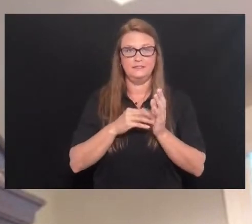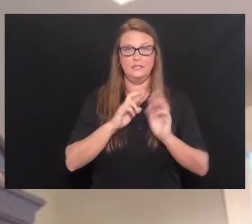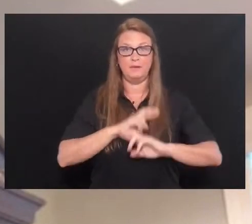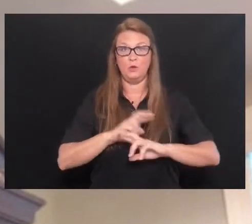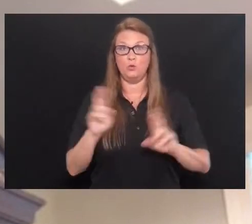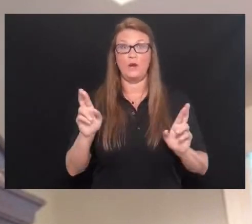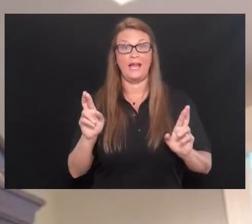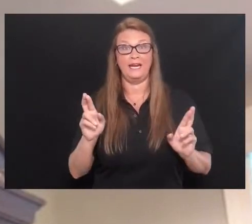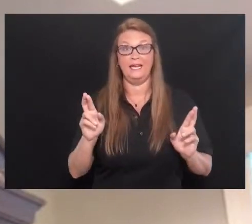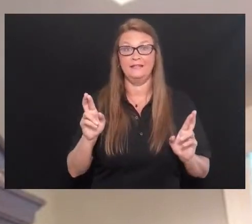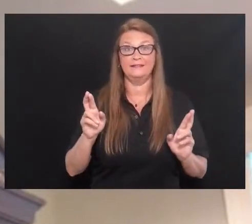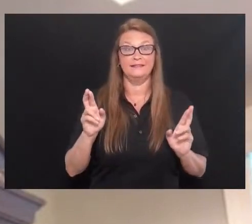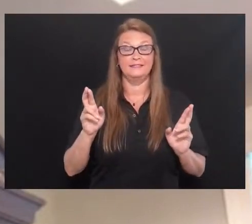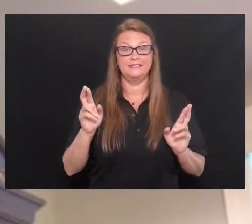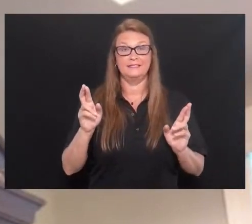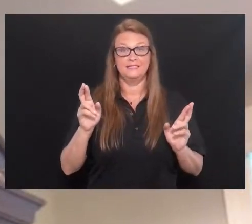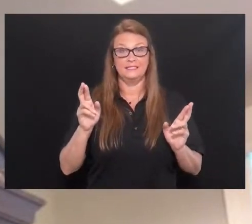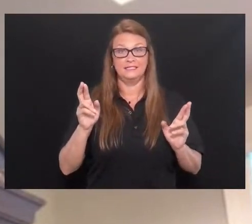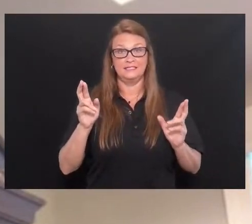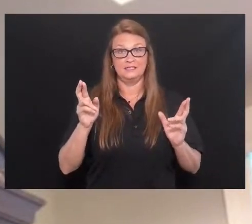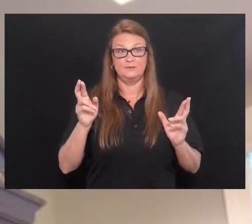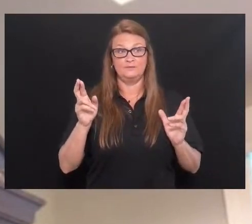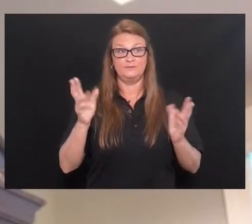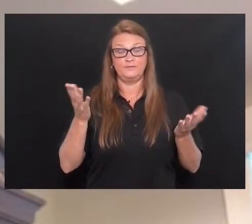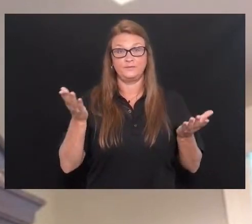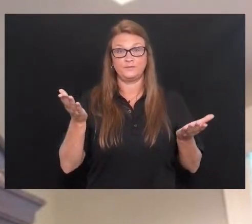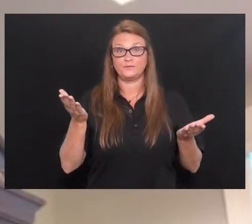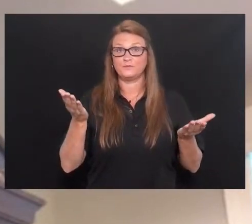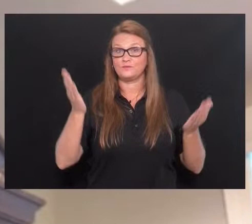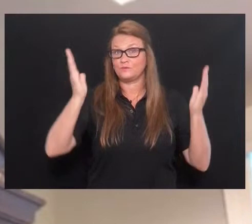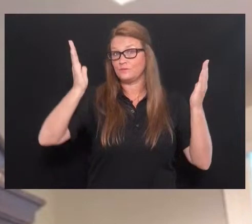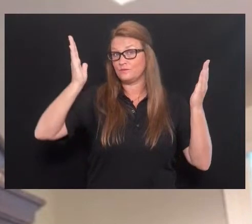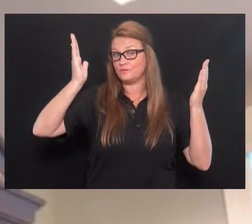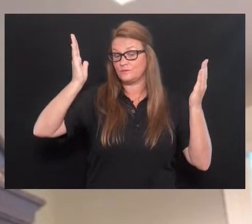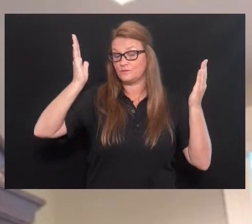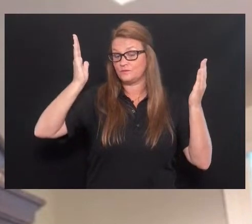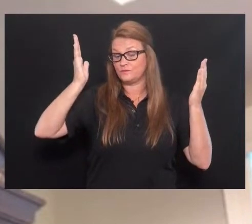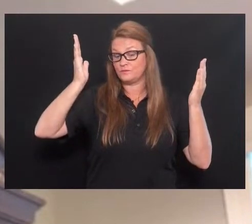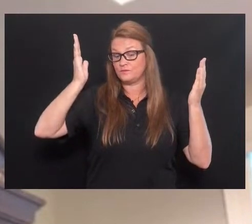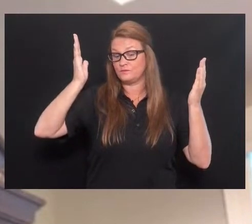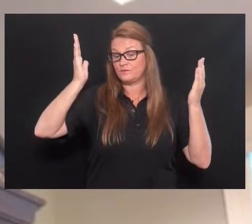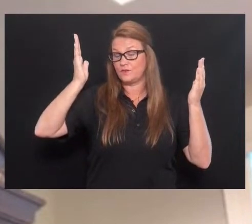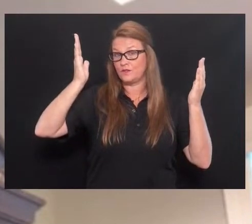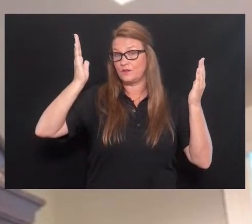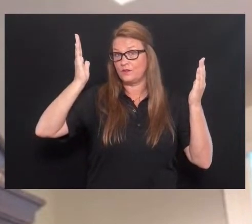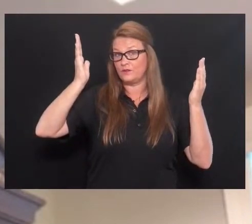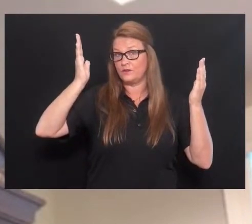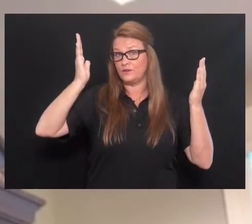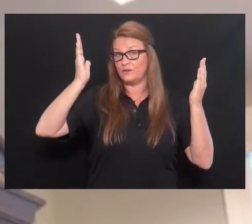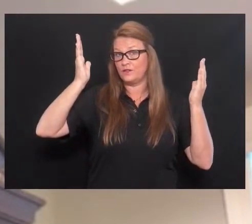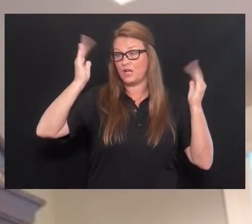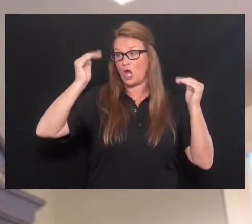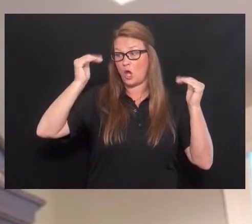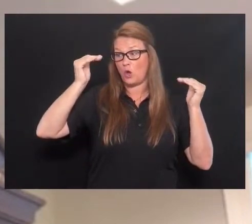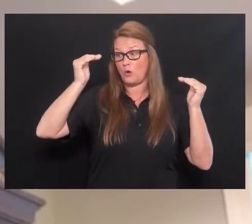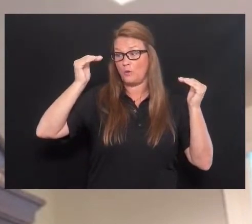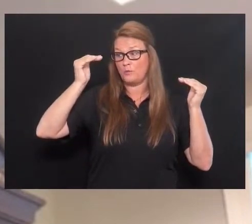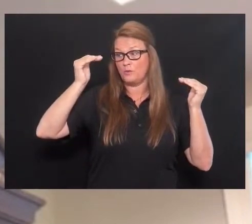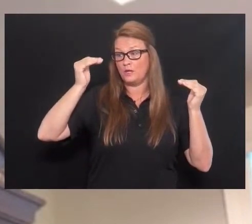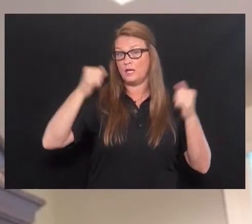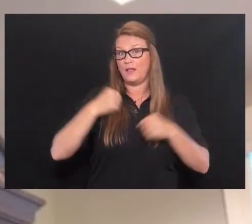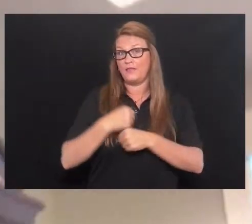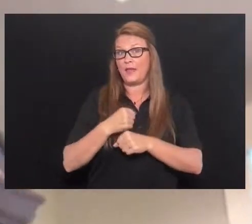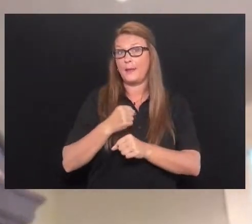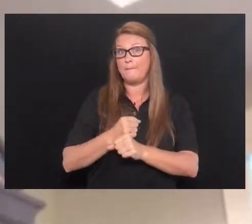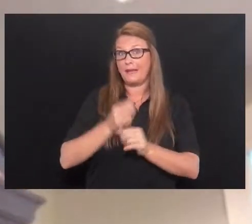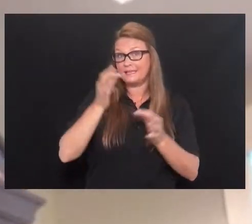ready to go, and hope that they make this decision